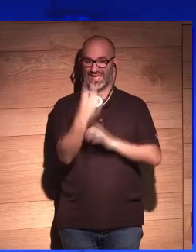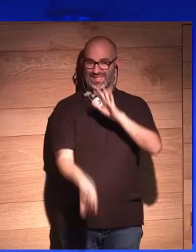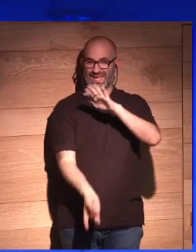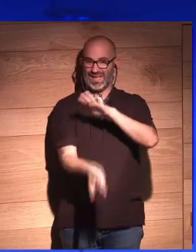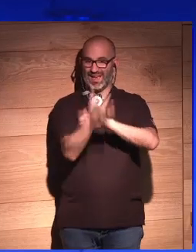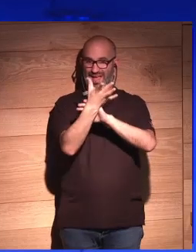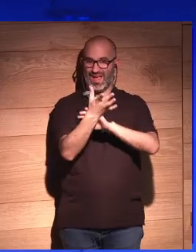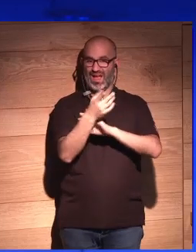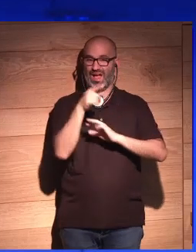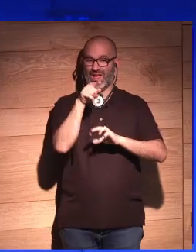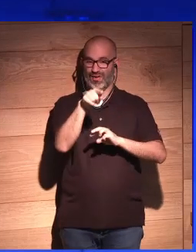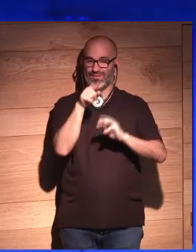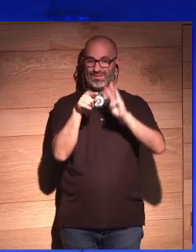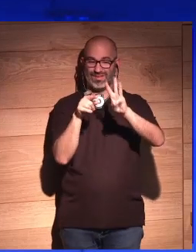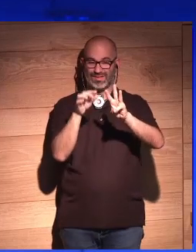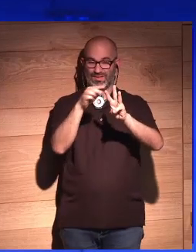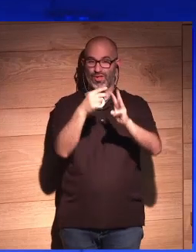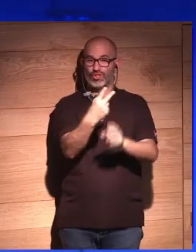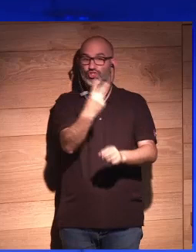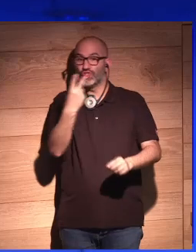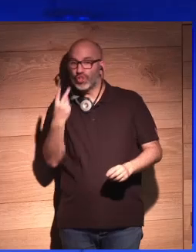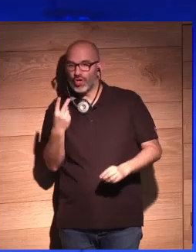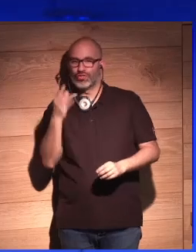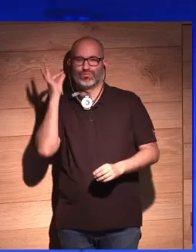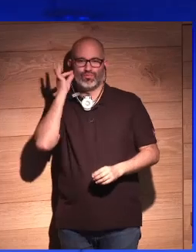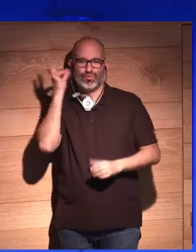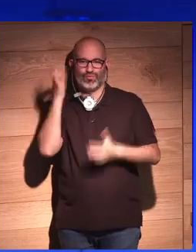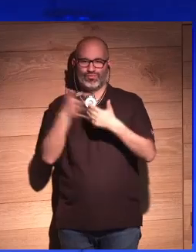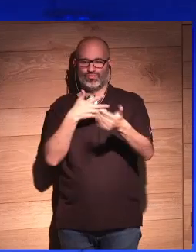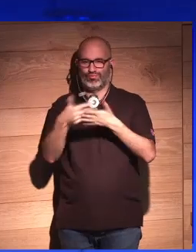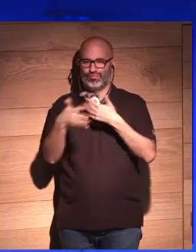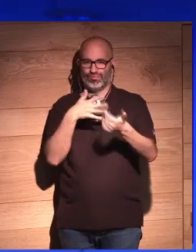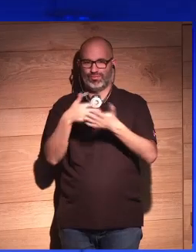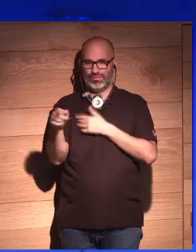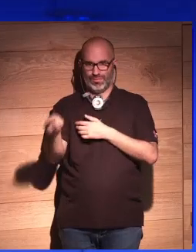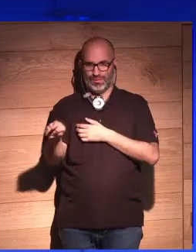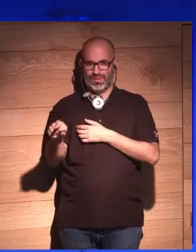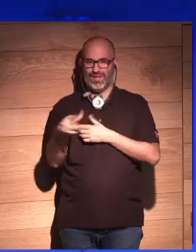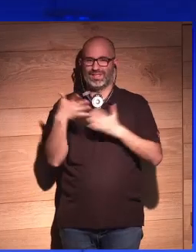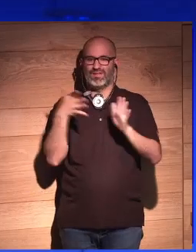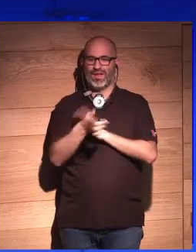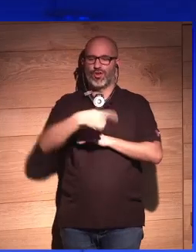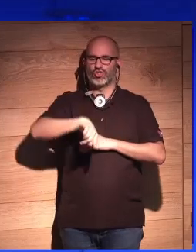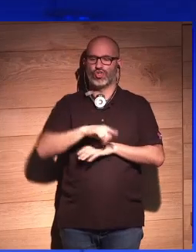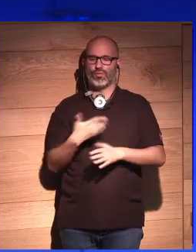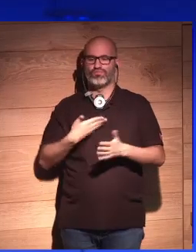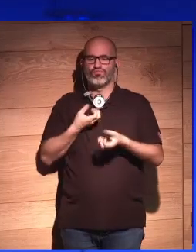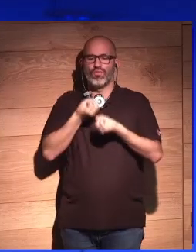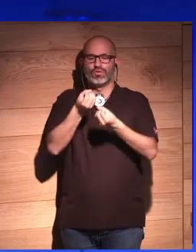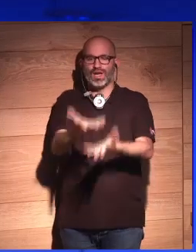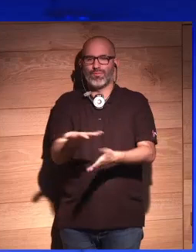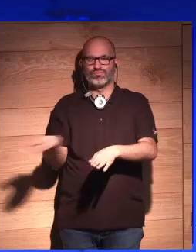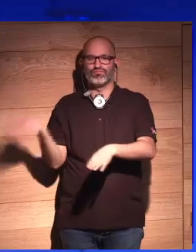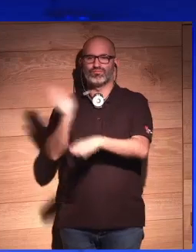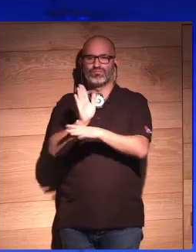artists. One was an in-house project. It's actually what we show is not only works of fiction and